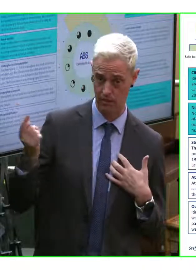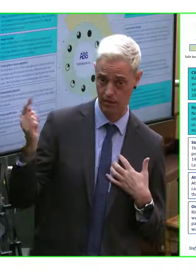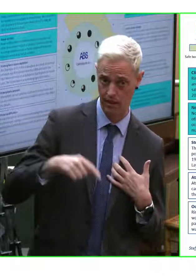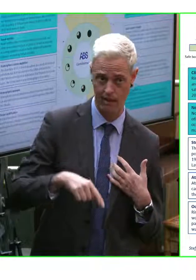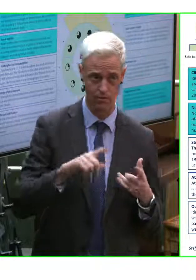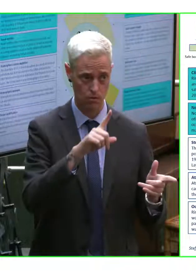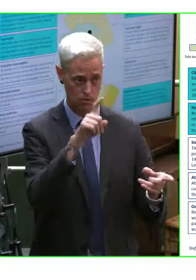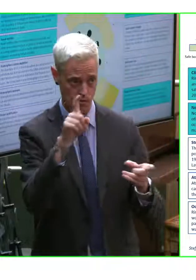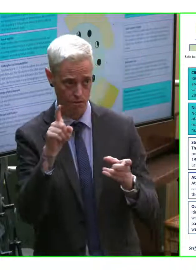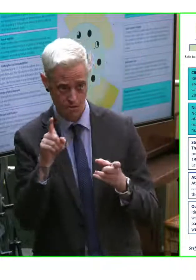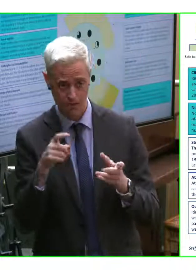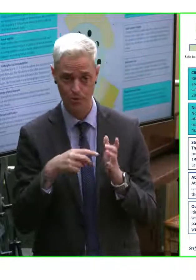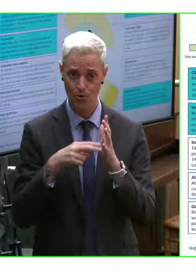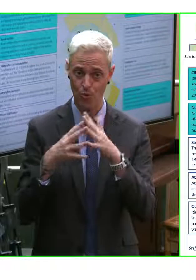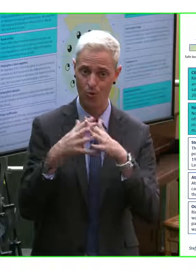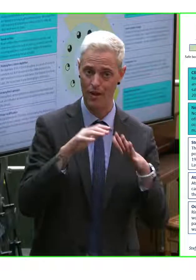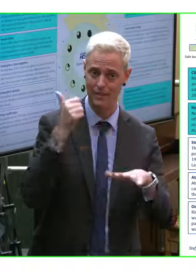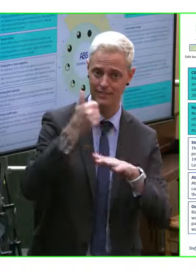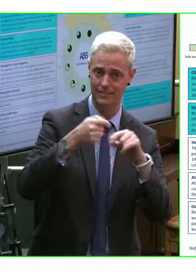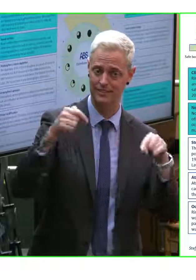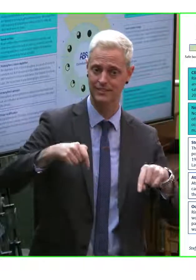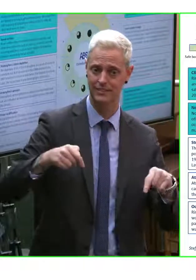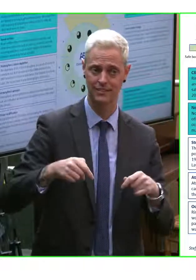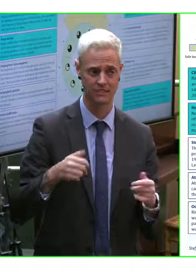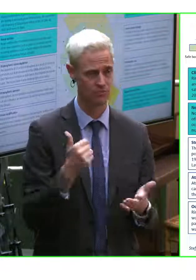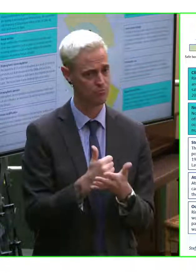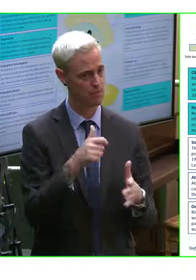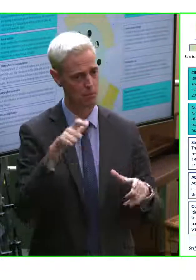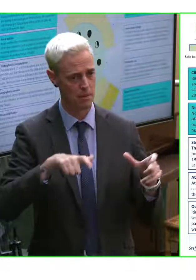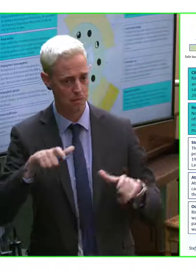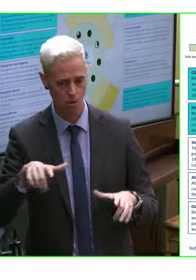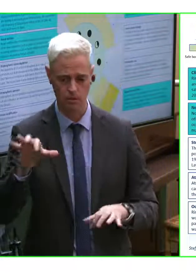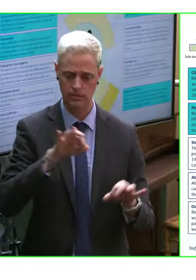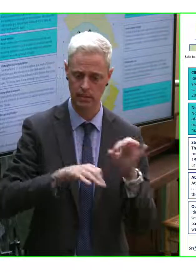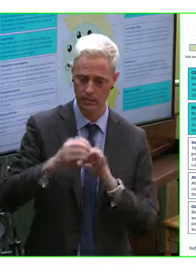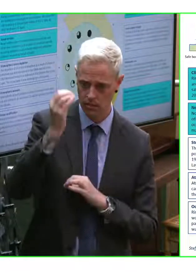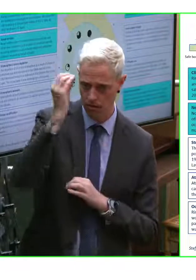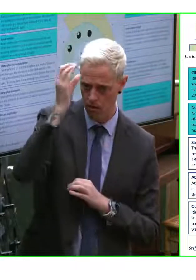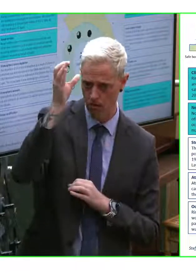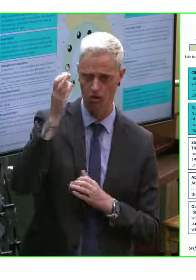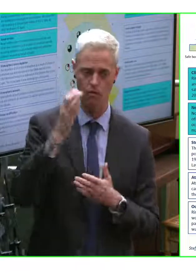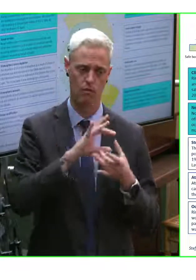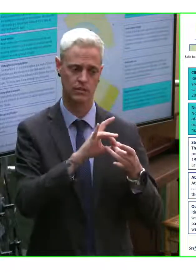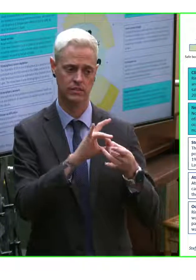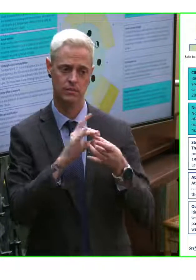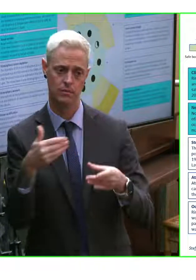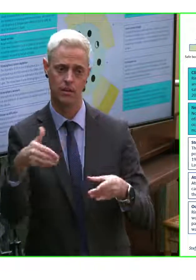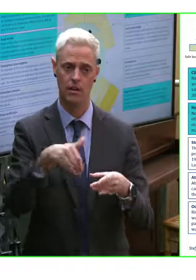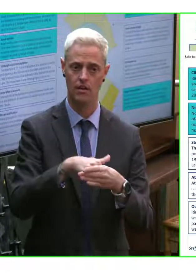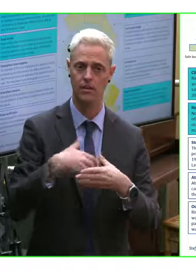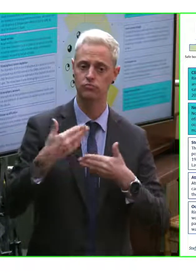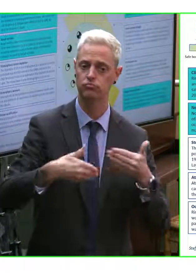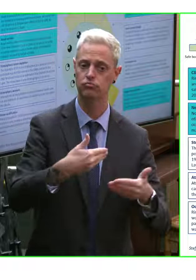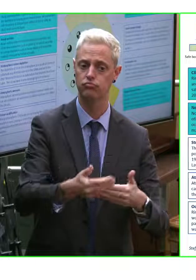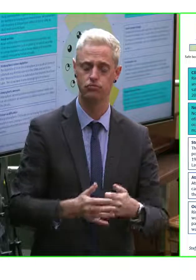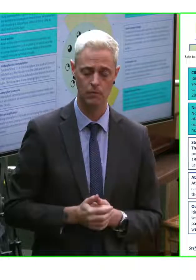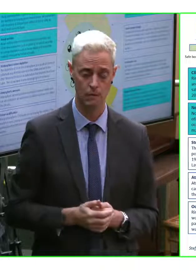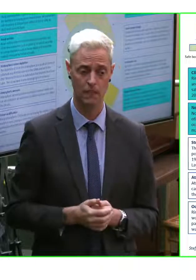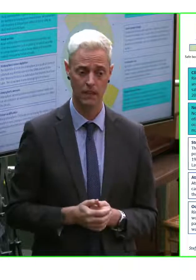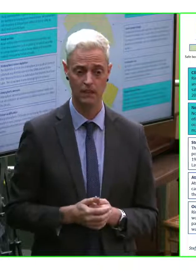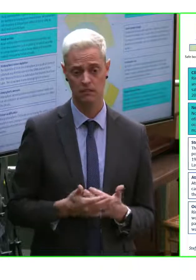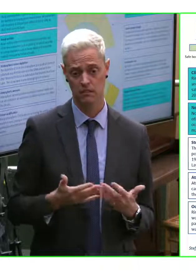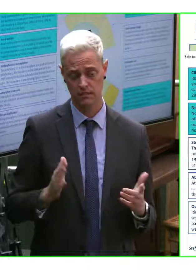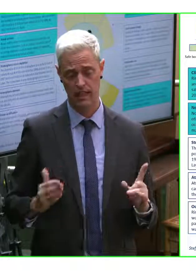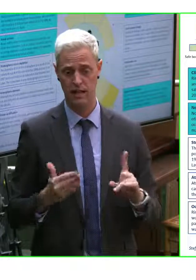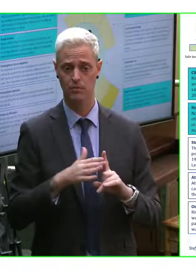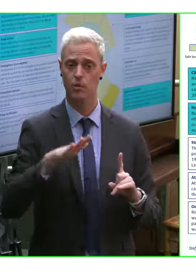very excited to be up in the Northwest. We have some brilliant people, brilliant scientists. We're very excited to be part of this journey. It is about low emissions.